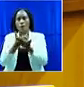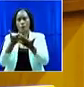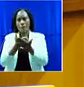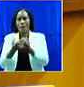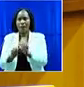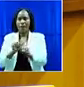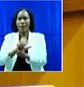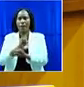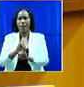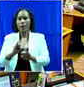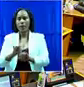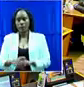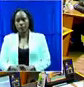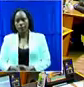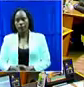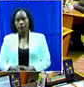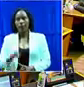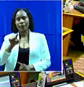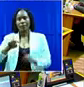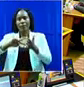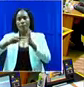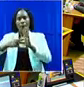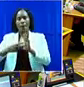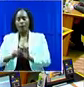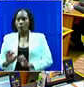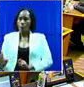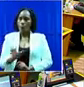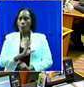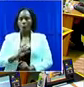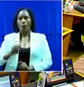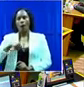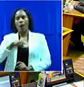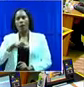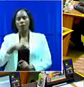This is a plan through which all of us as South Africans